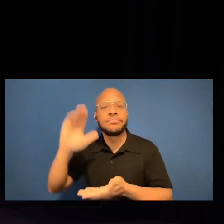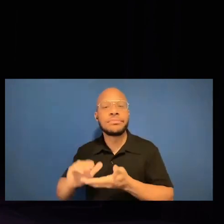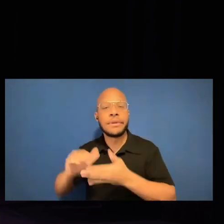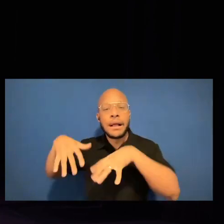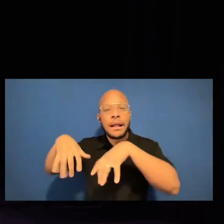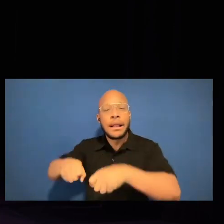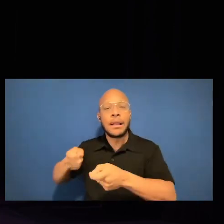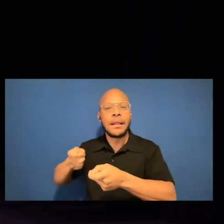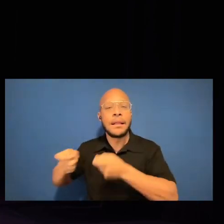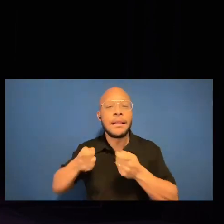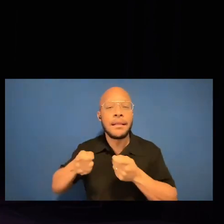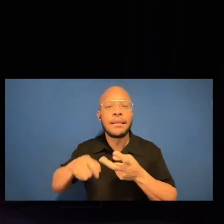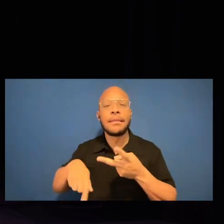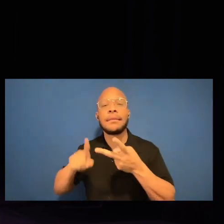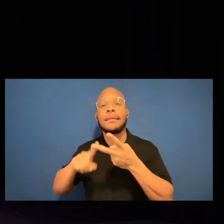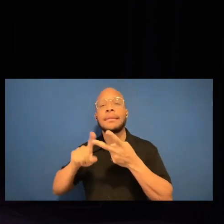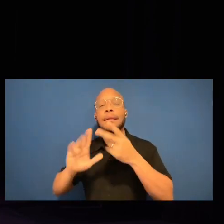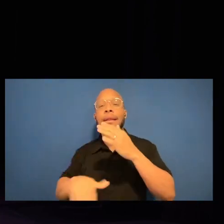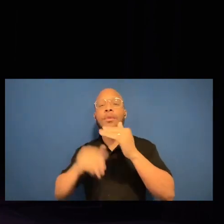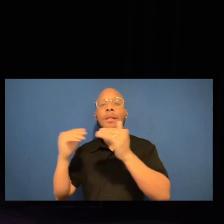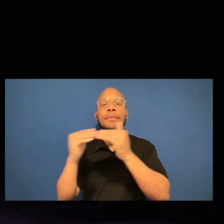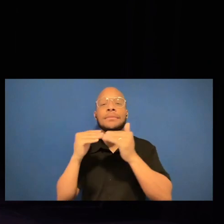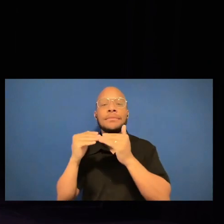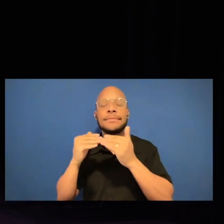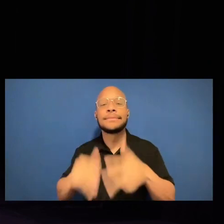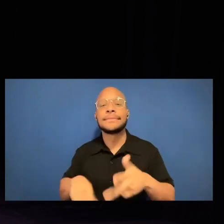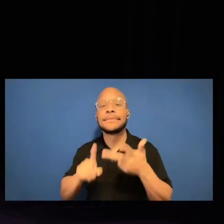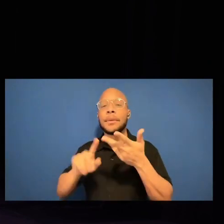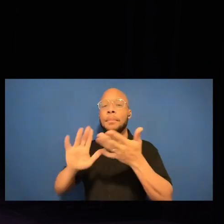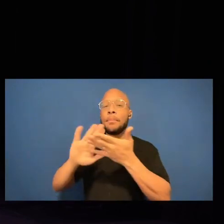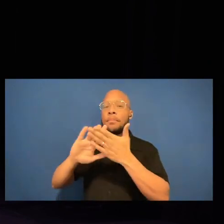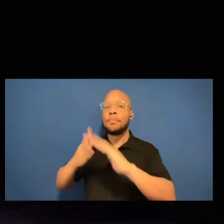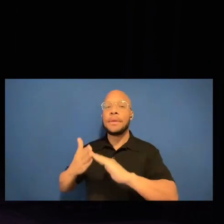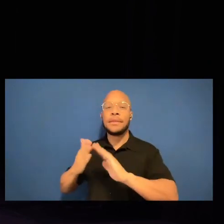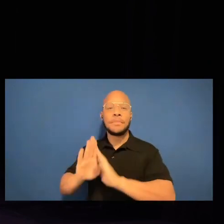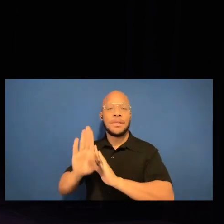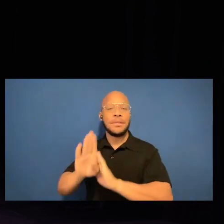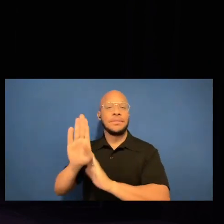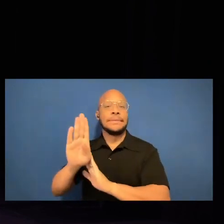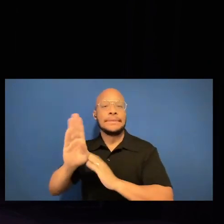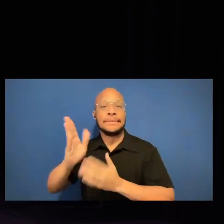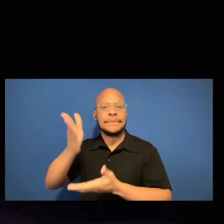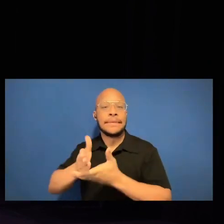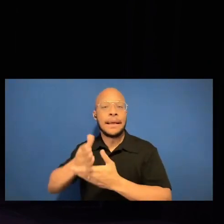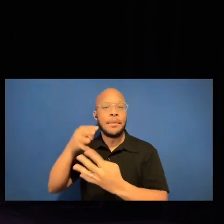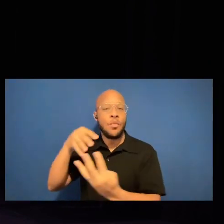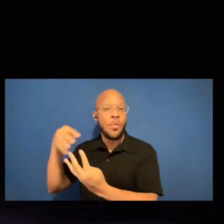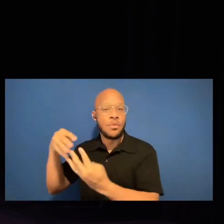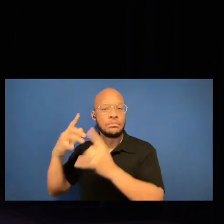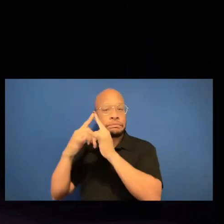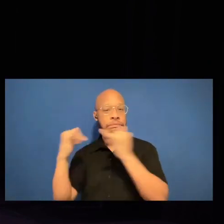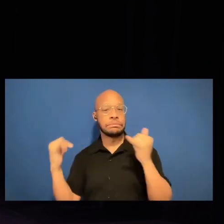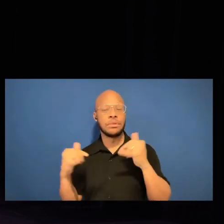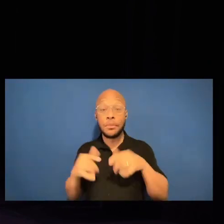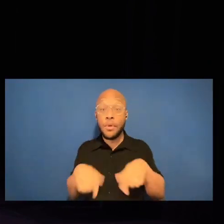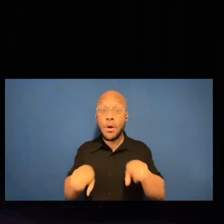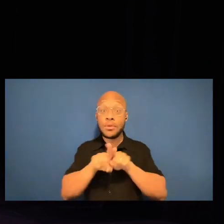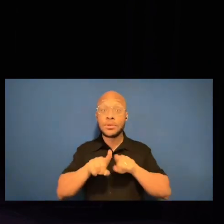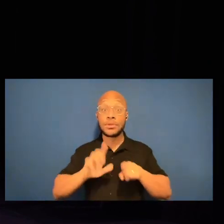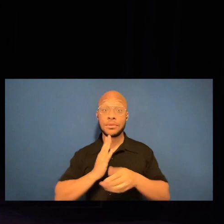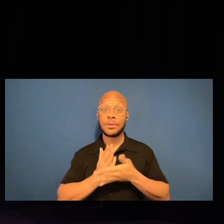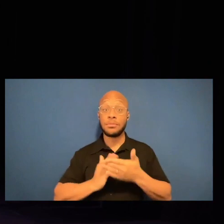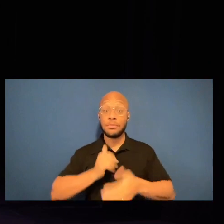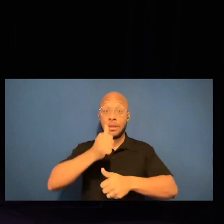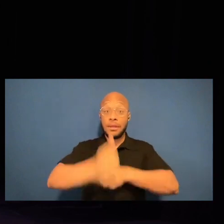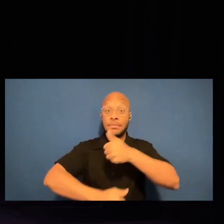peace building and all and the like. But we also have alumni who participated in previous programs. We